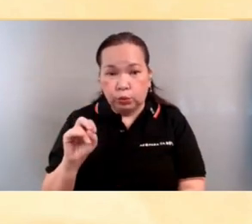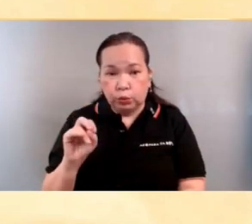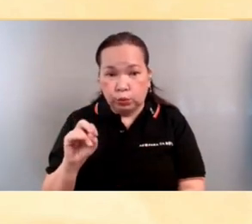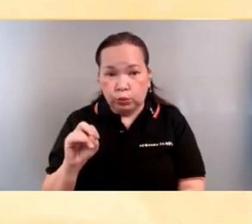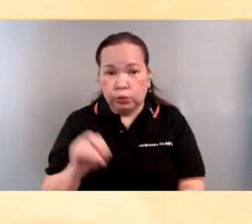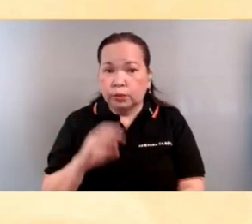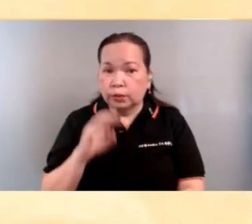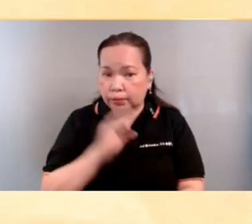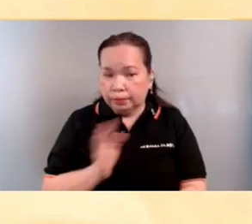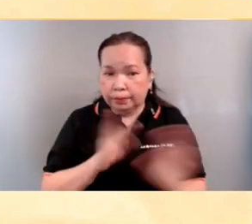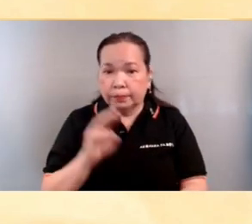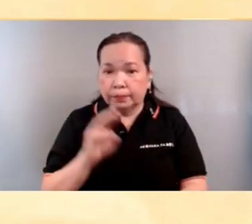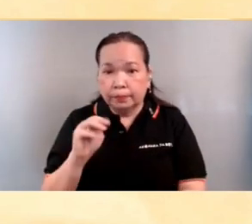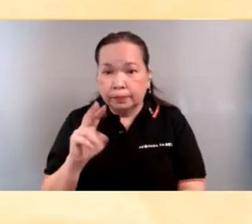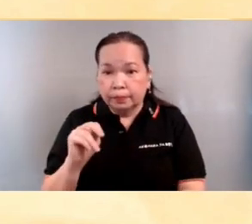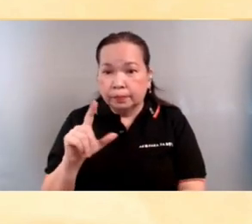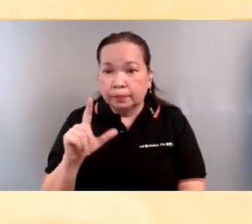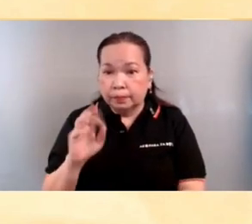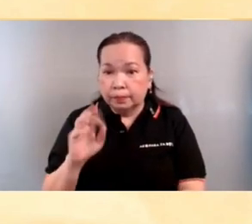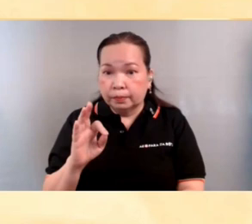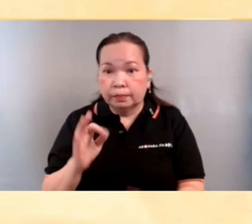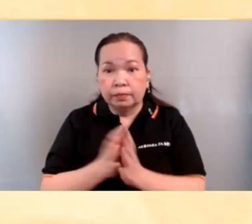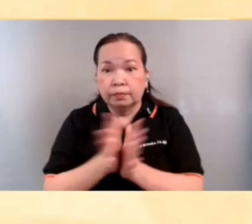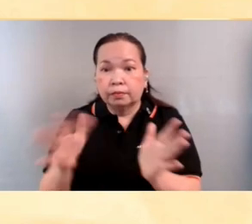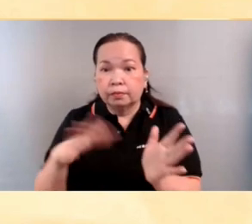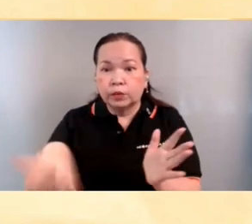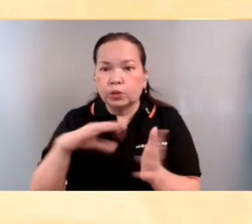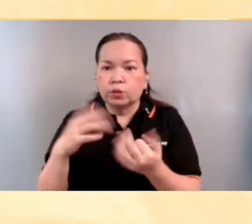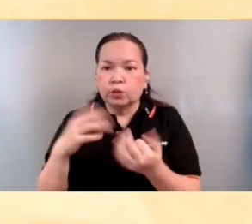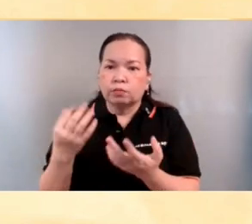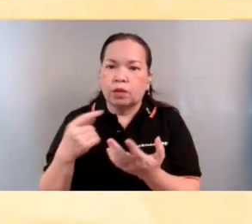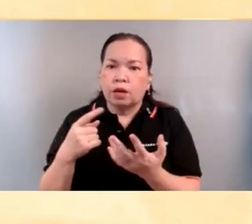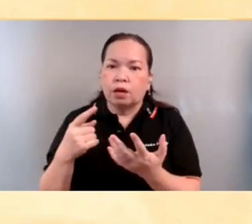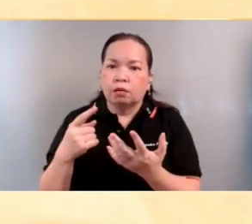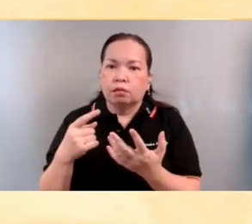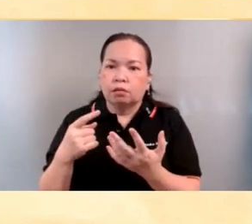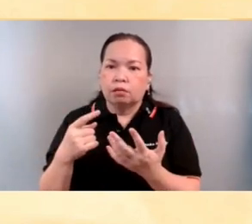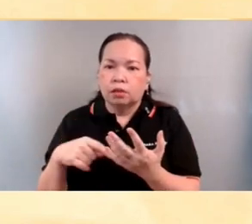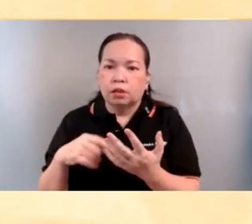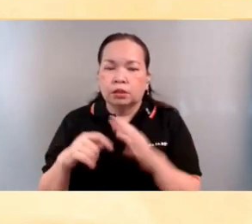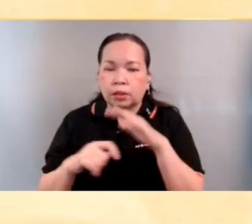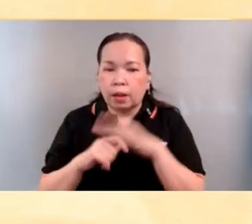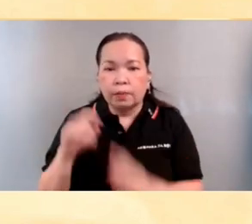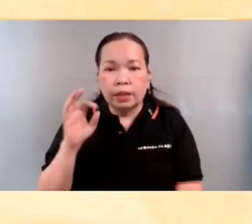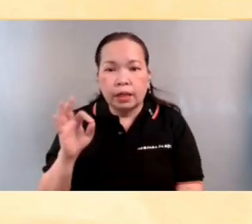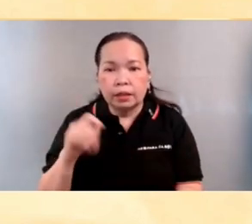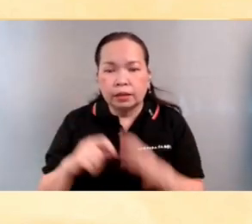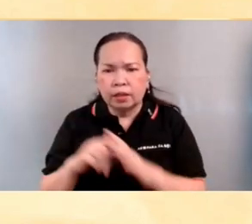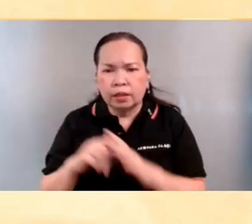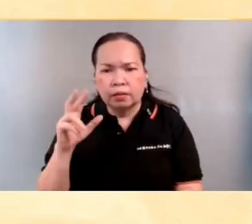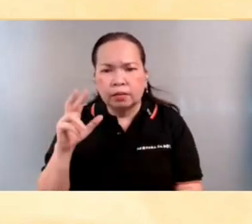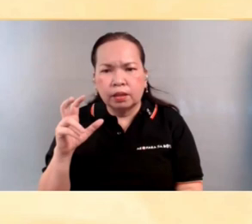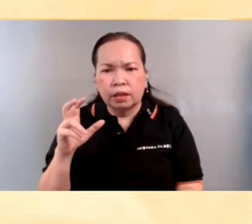MNLF records largely cover only elite fighters, like you have top 90 or the top 300.